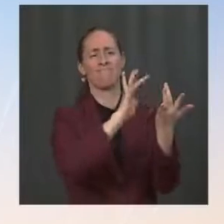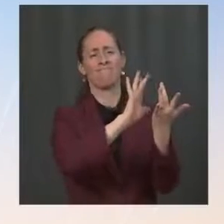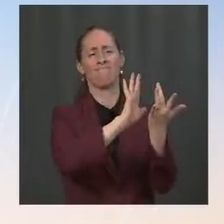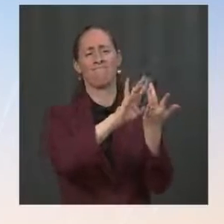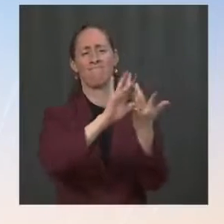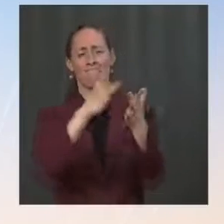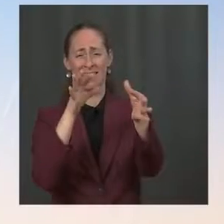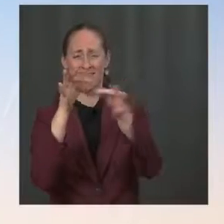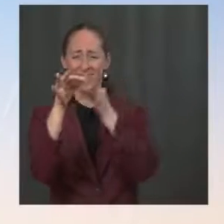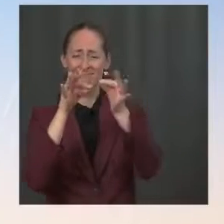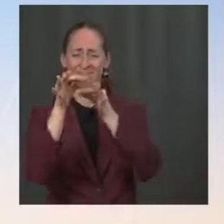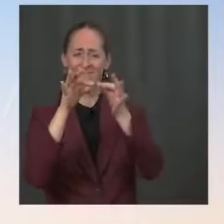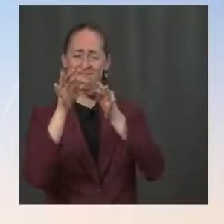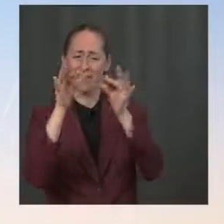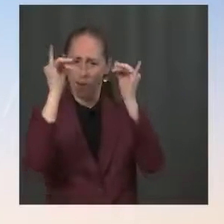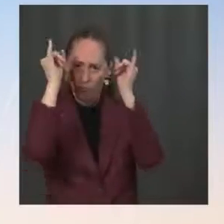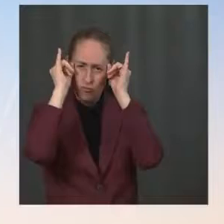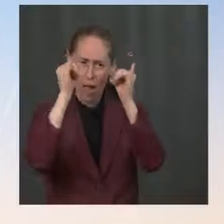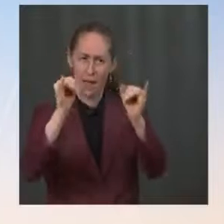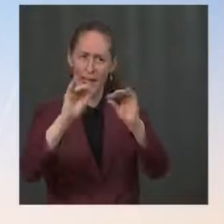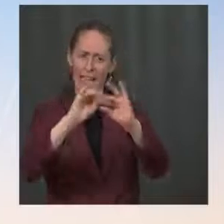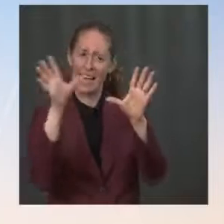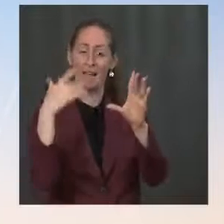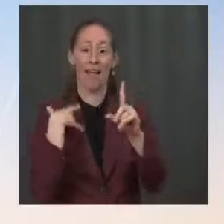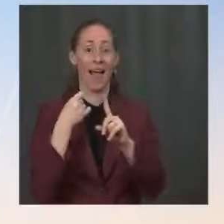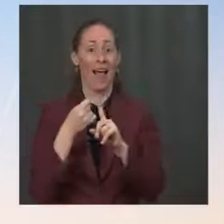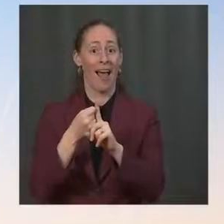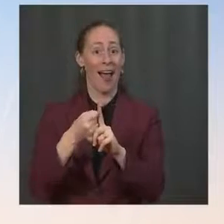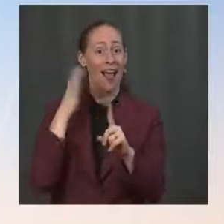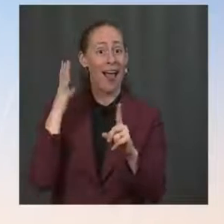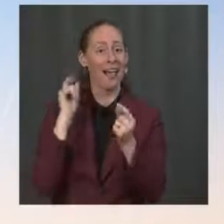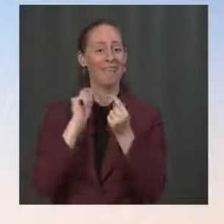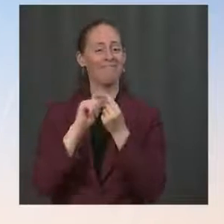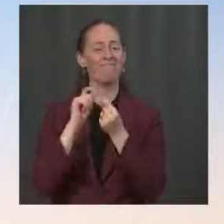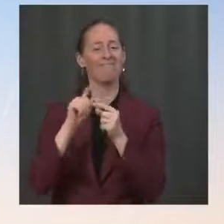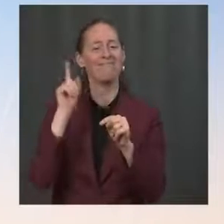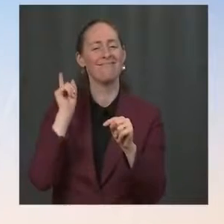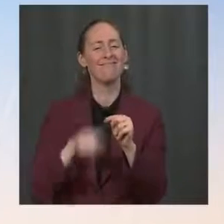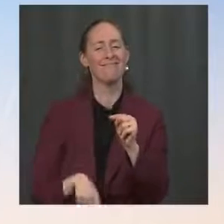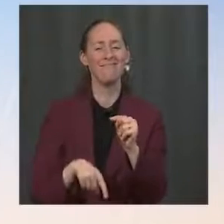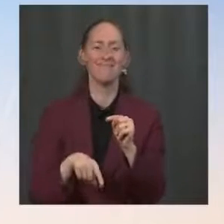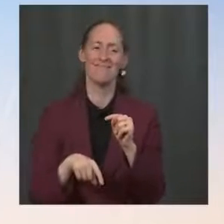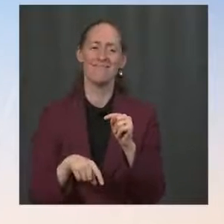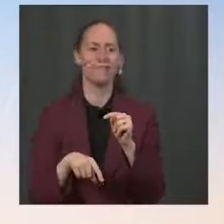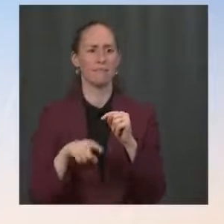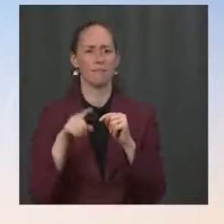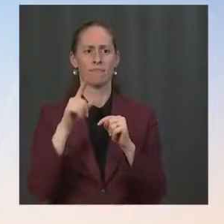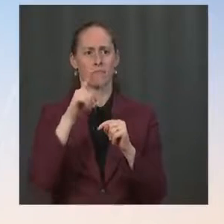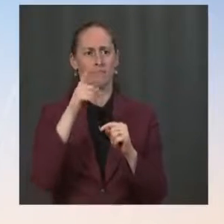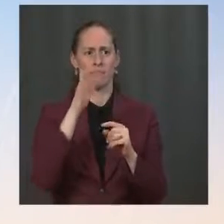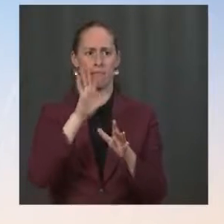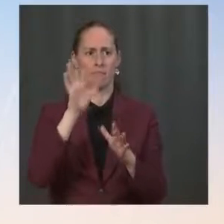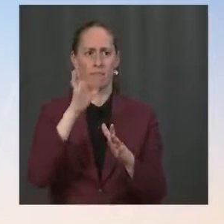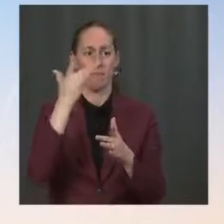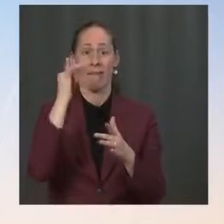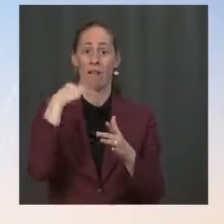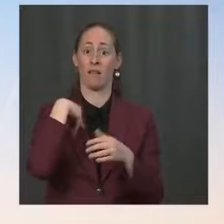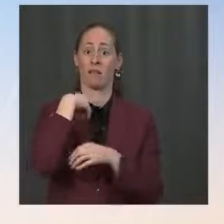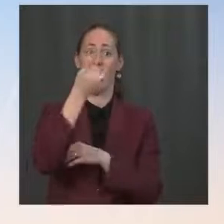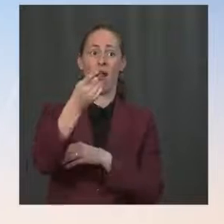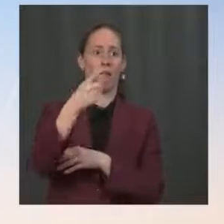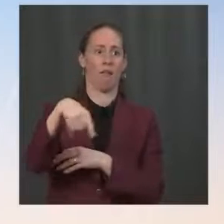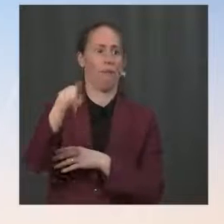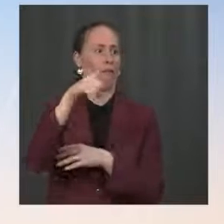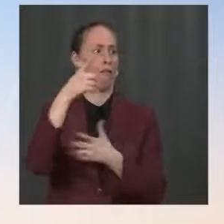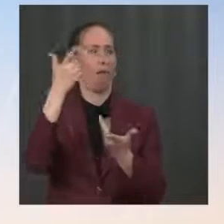evacuated. That's the process. I'm not going to get into more details about how that works because it's not in their interests. It's not in the security interests of our troops or the individuals